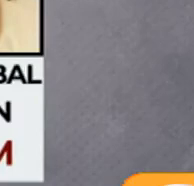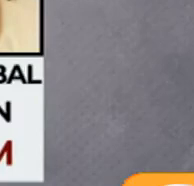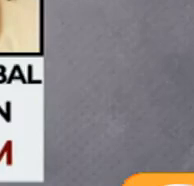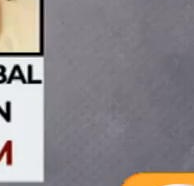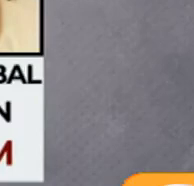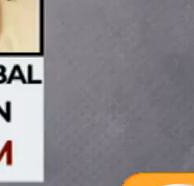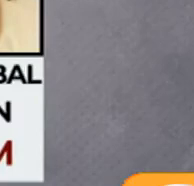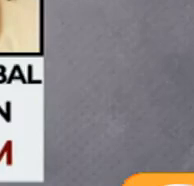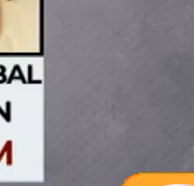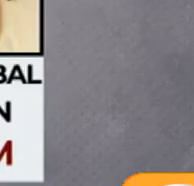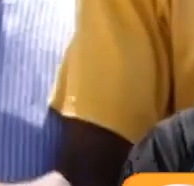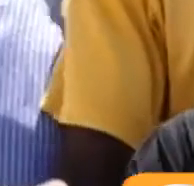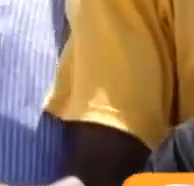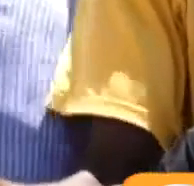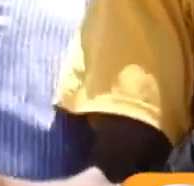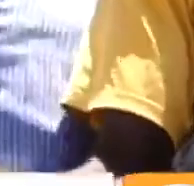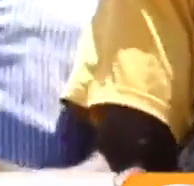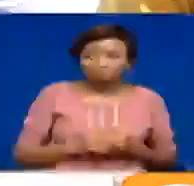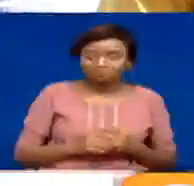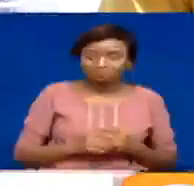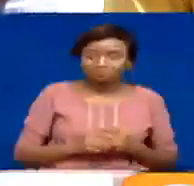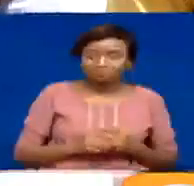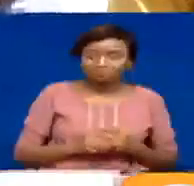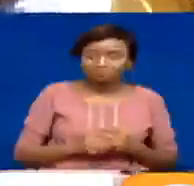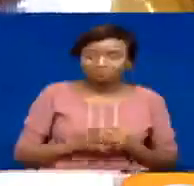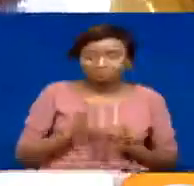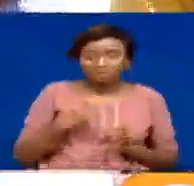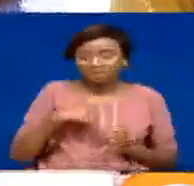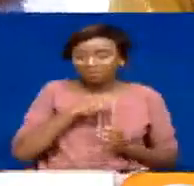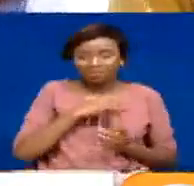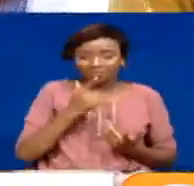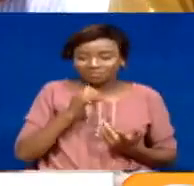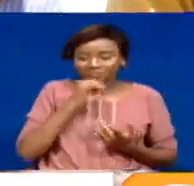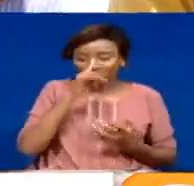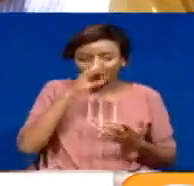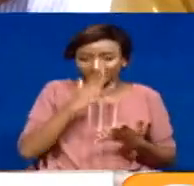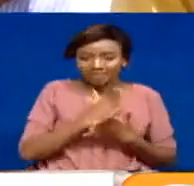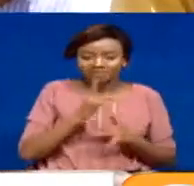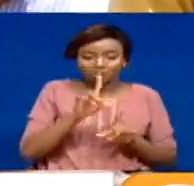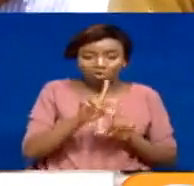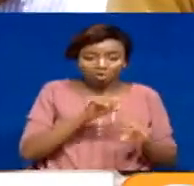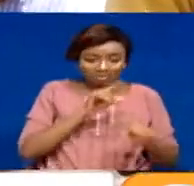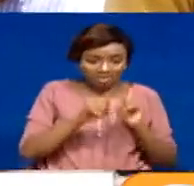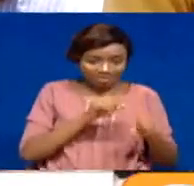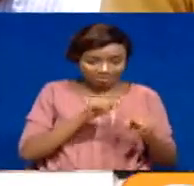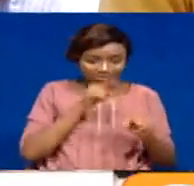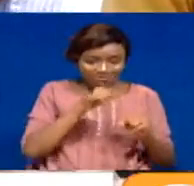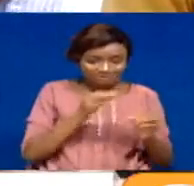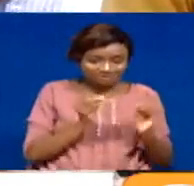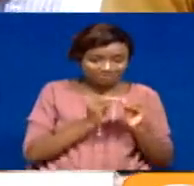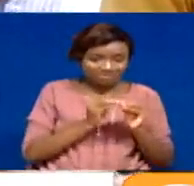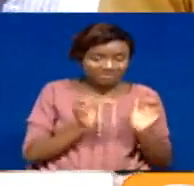that Odinga cannot afford to gamble with. We do not believe that nominations should be done by selection in